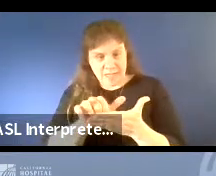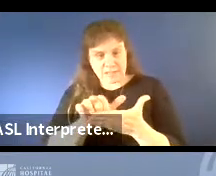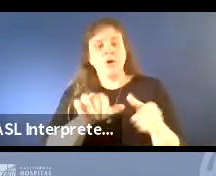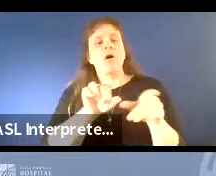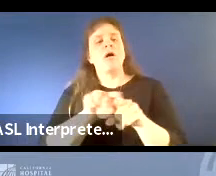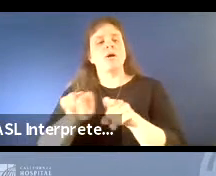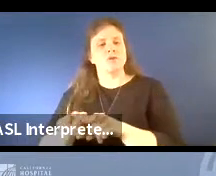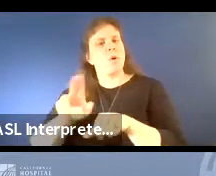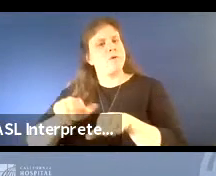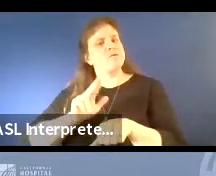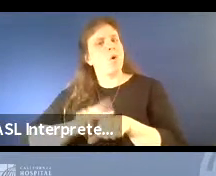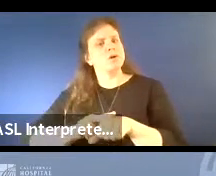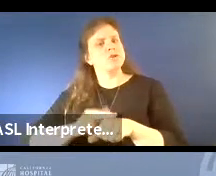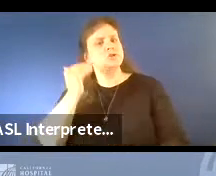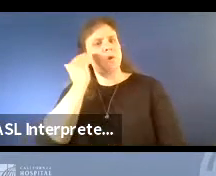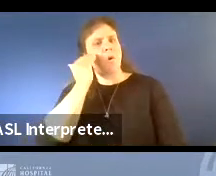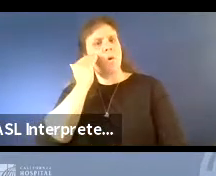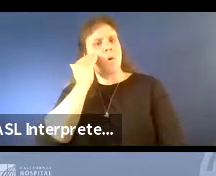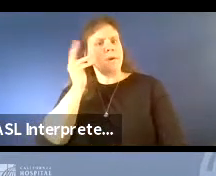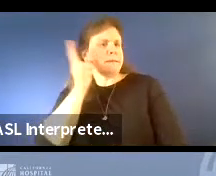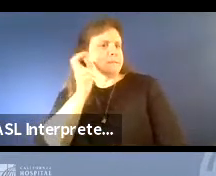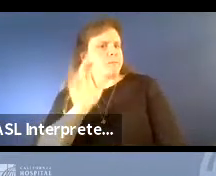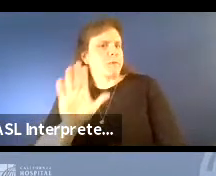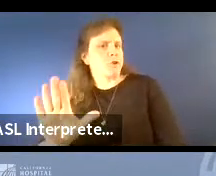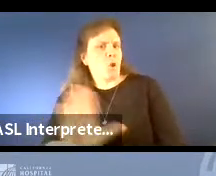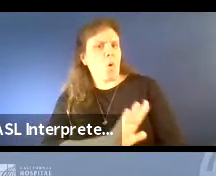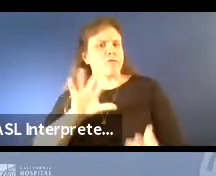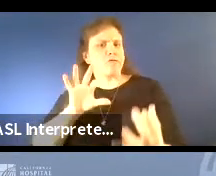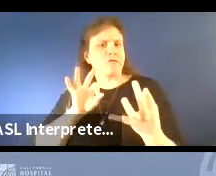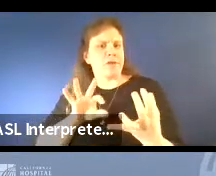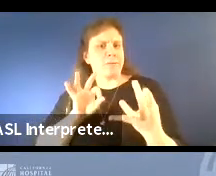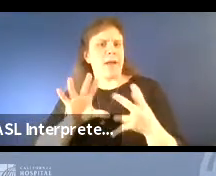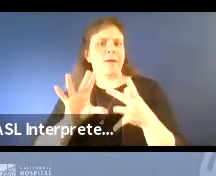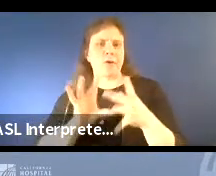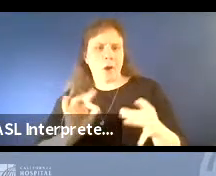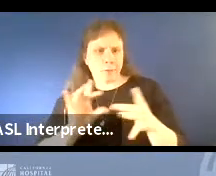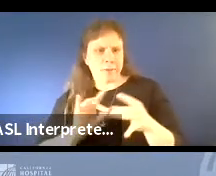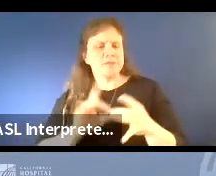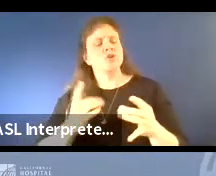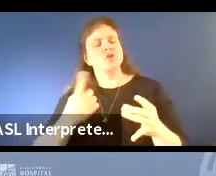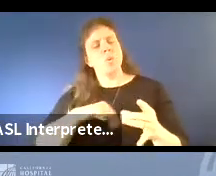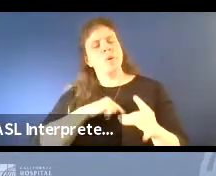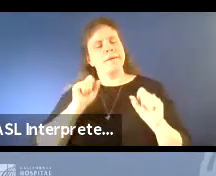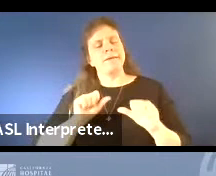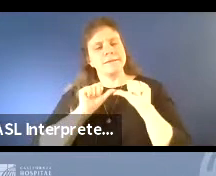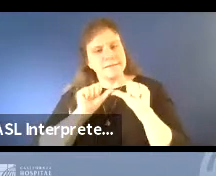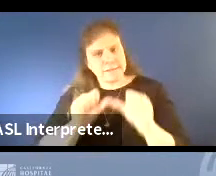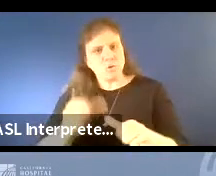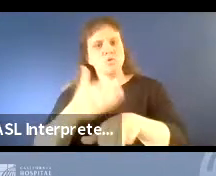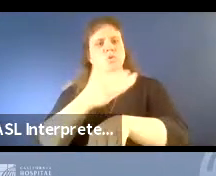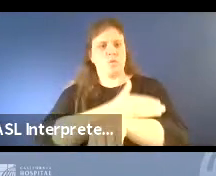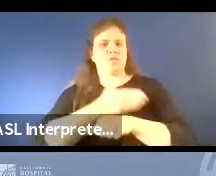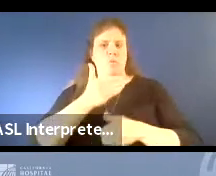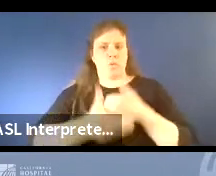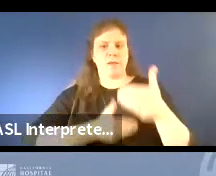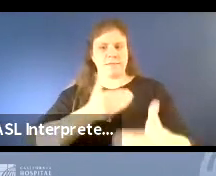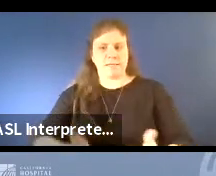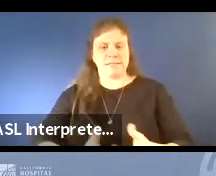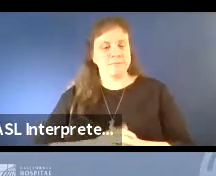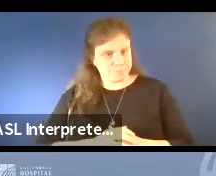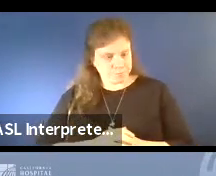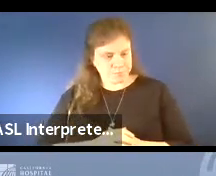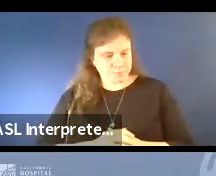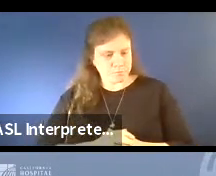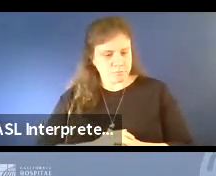of course, hear your feedback and comments so that we can continue to improve the process. And with